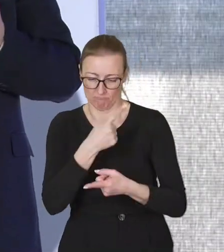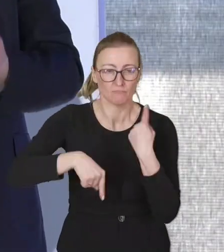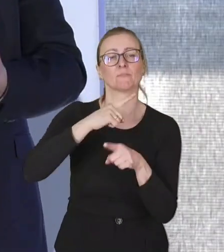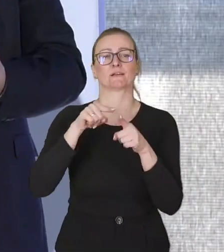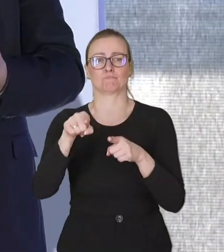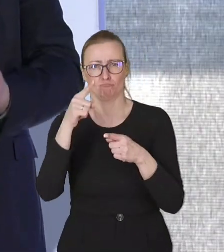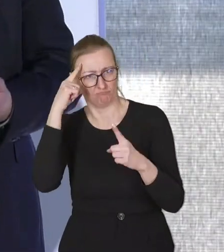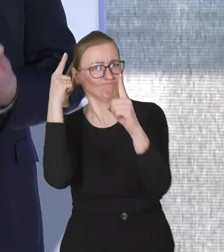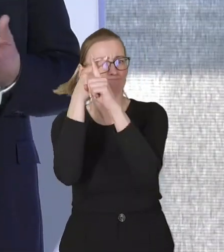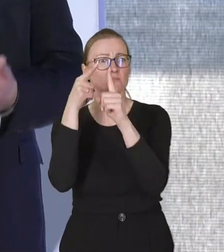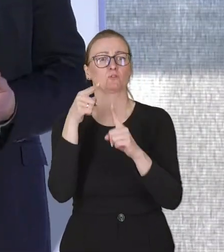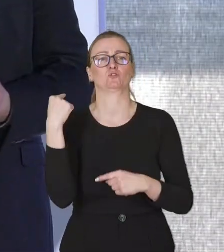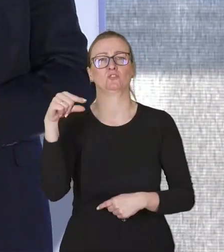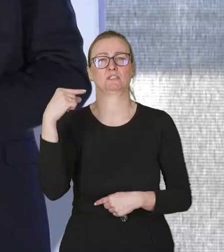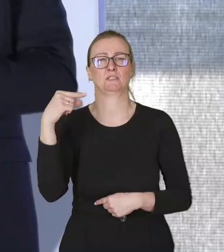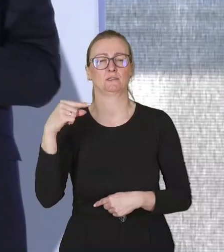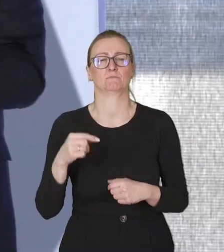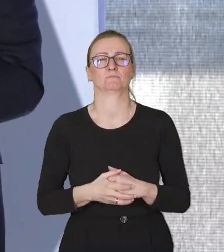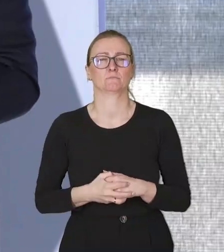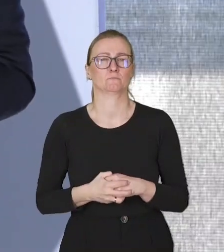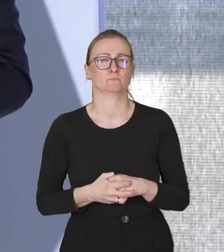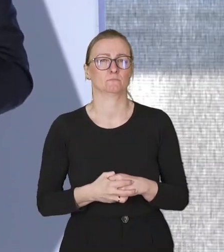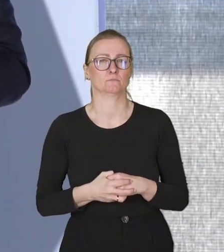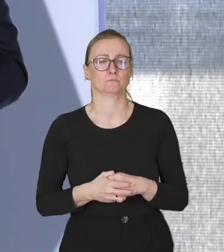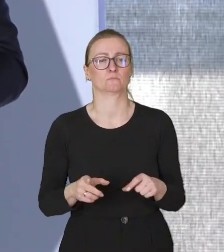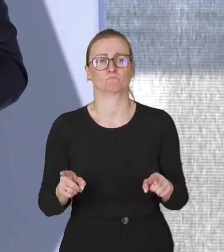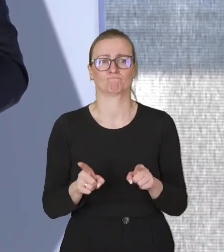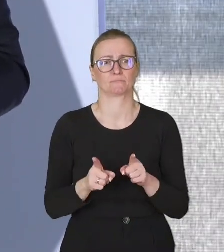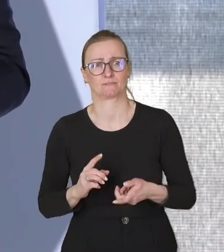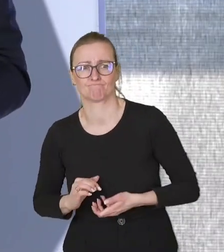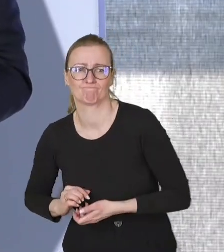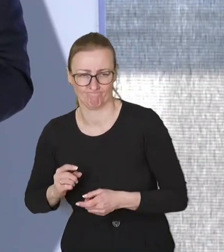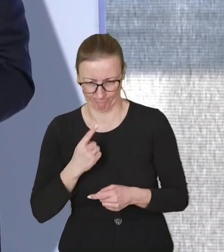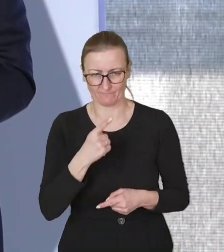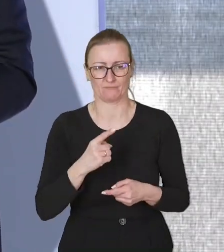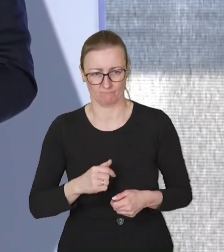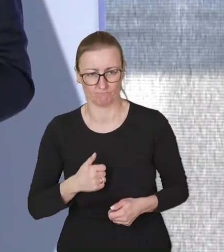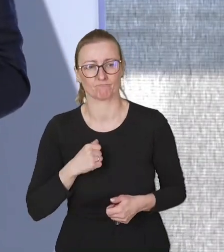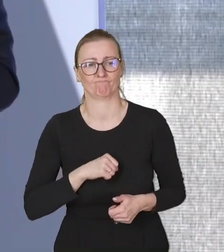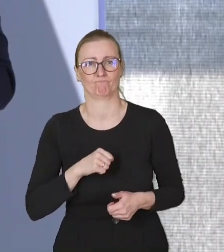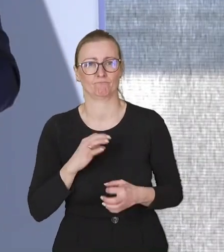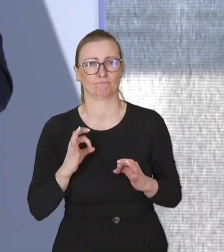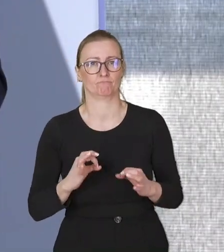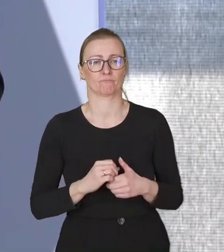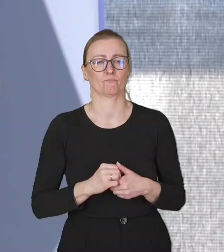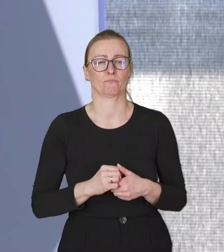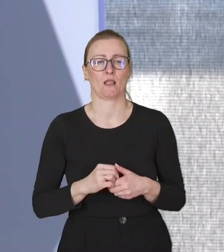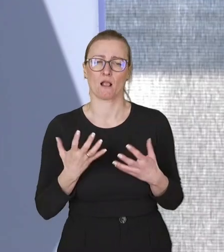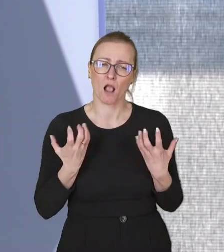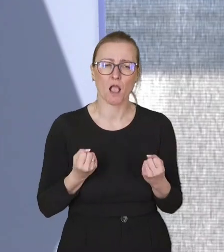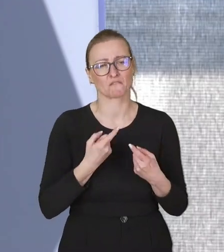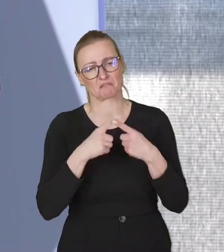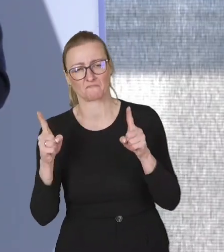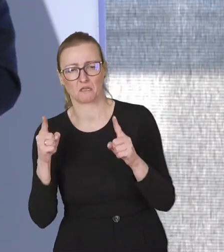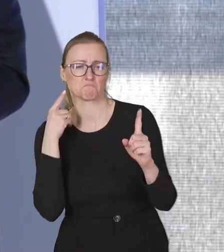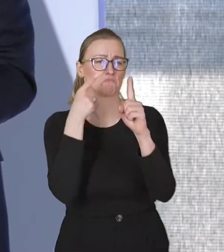but also for the benefit of citizens, of the companies implementing different tools, different elements which are under the